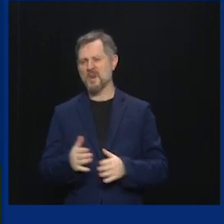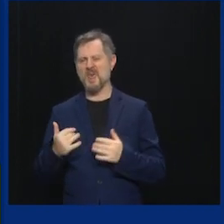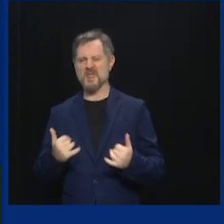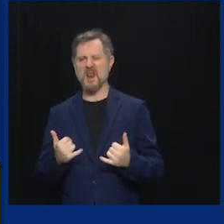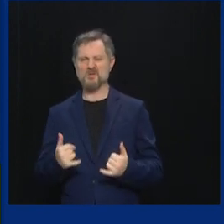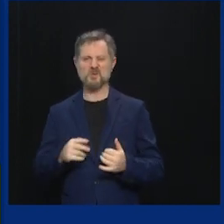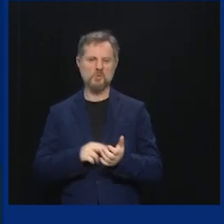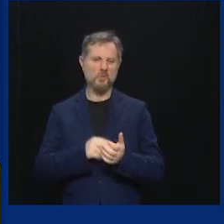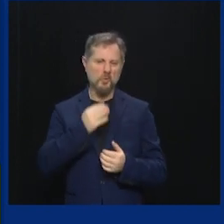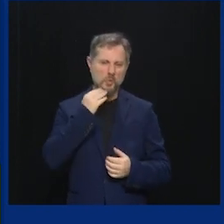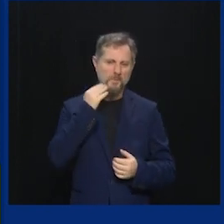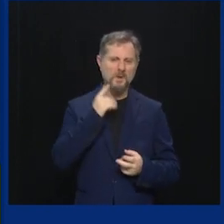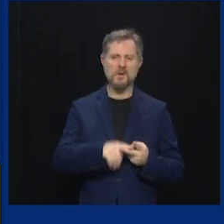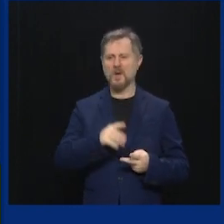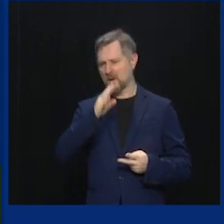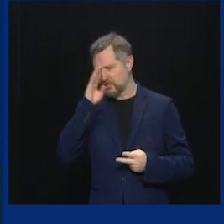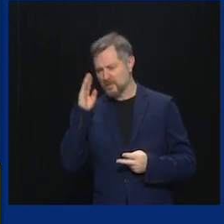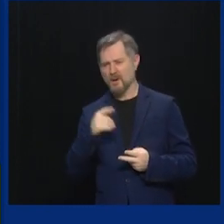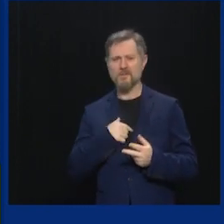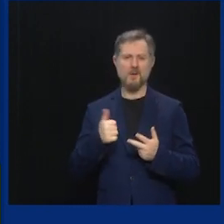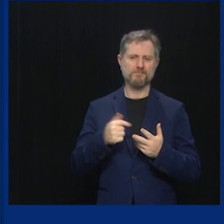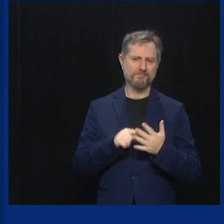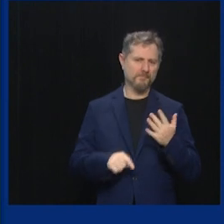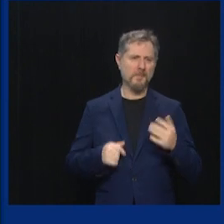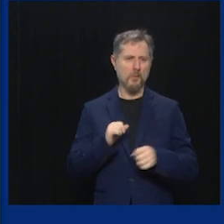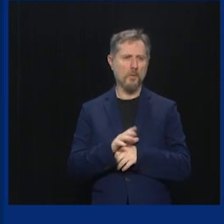homes and the hospital shortages that we have upstate.